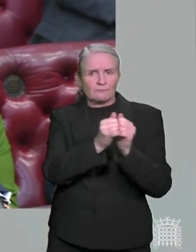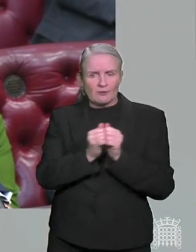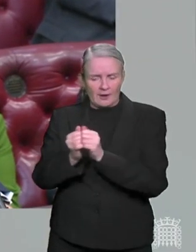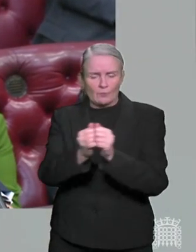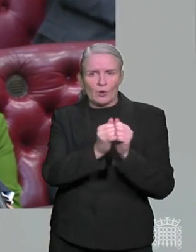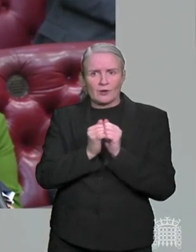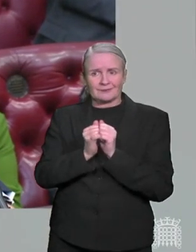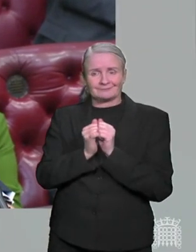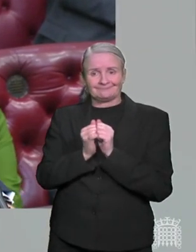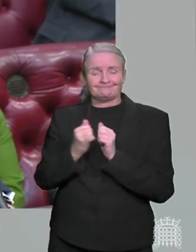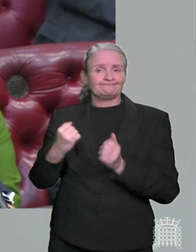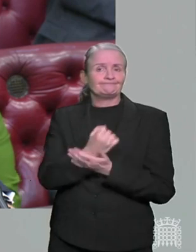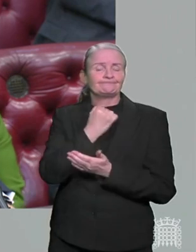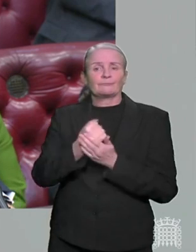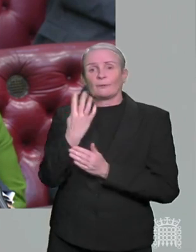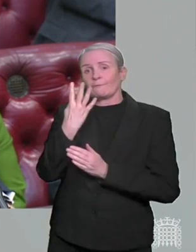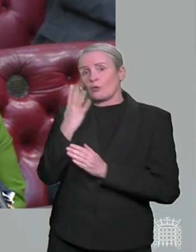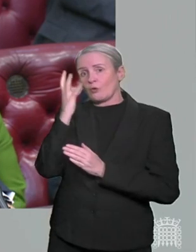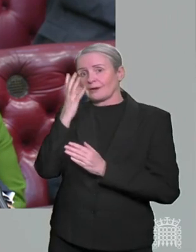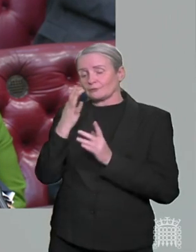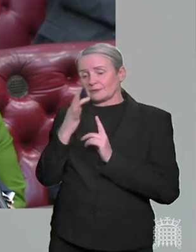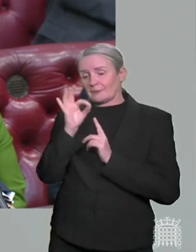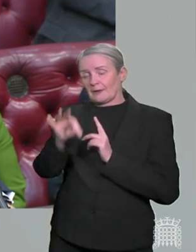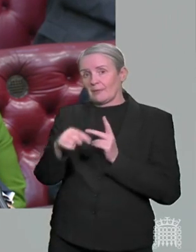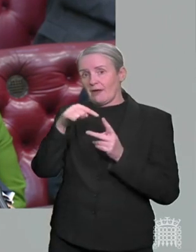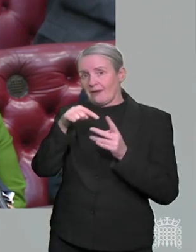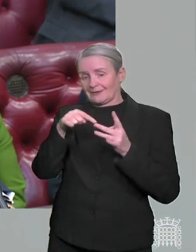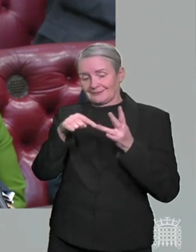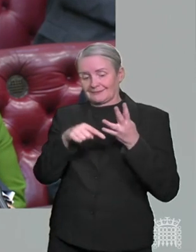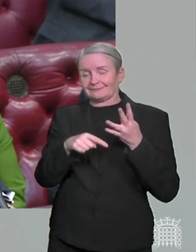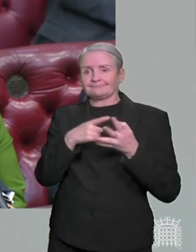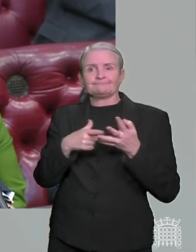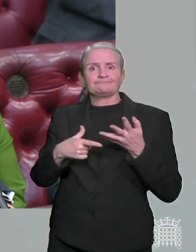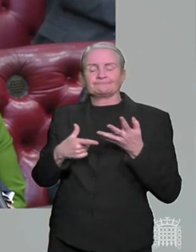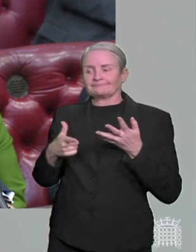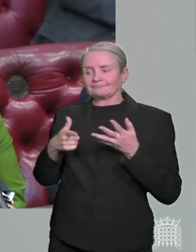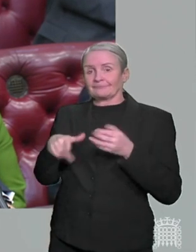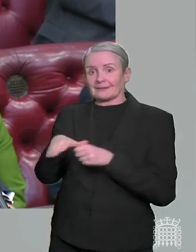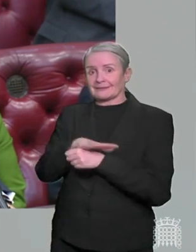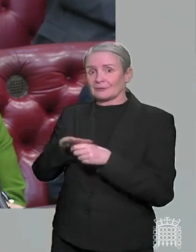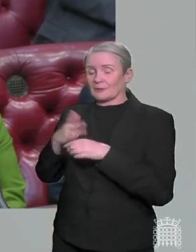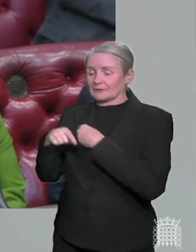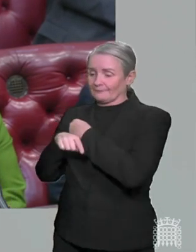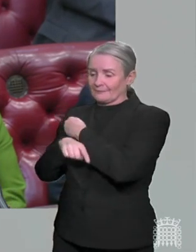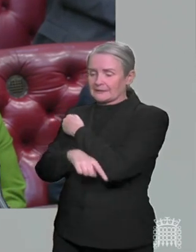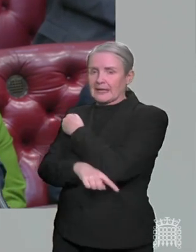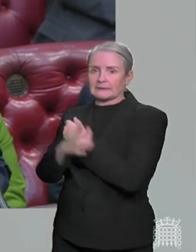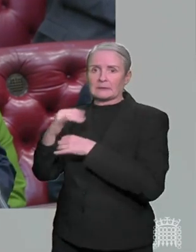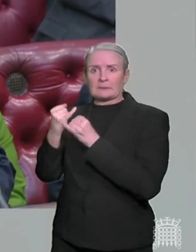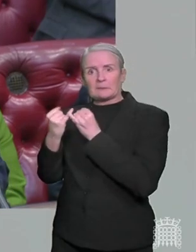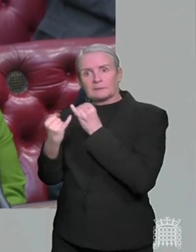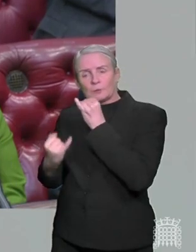have applied, and certainly the situation is getting worse, not better in terms of debt. Does the Noble